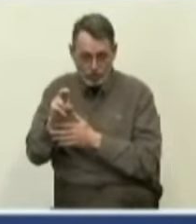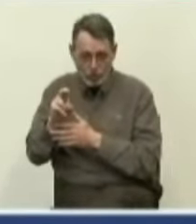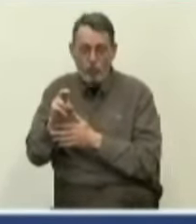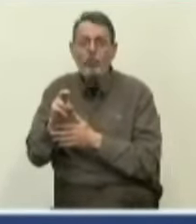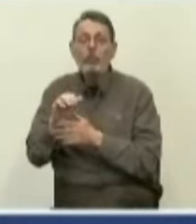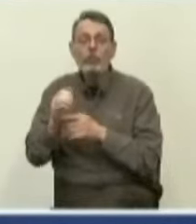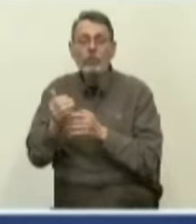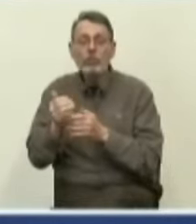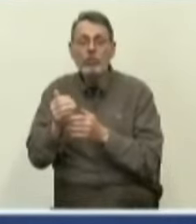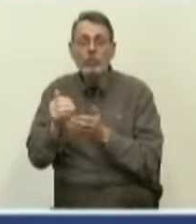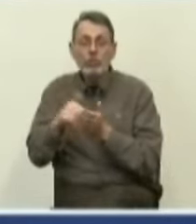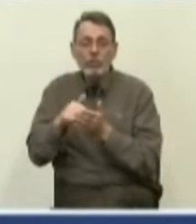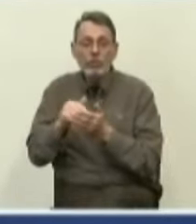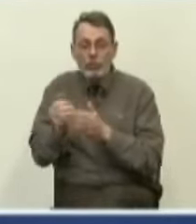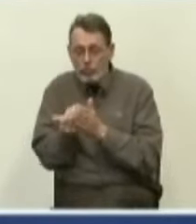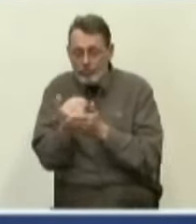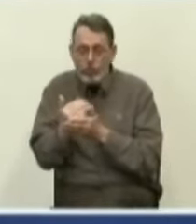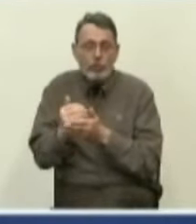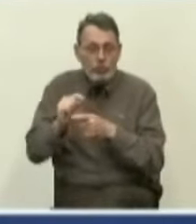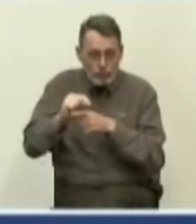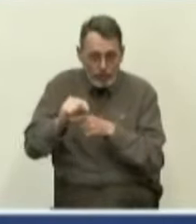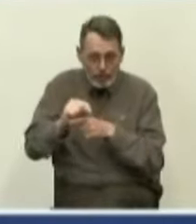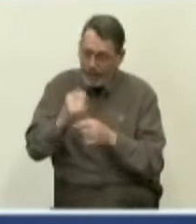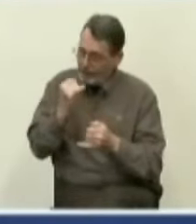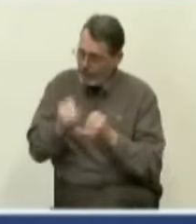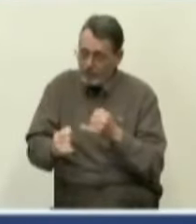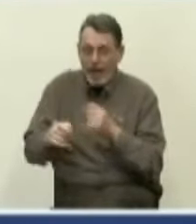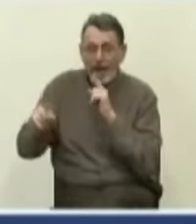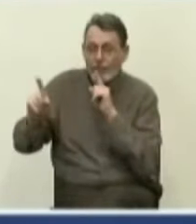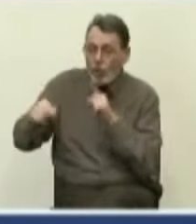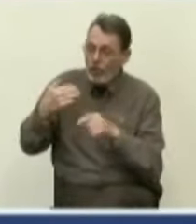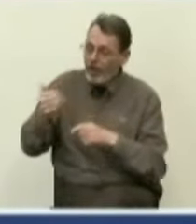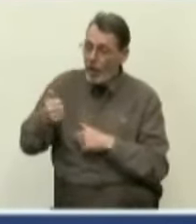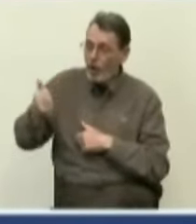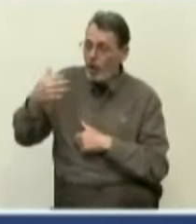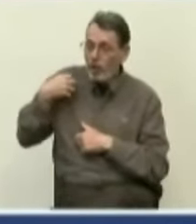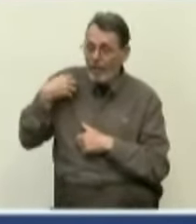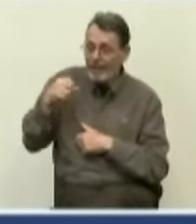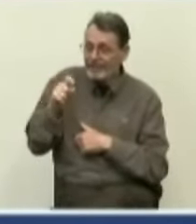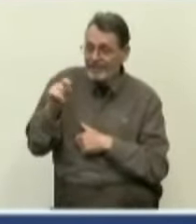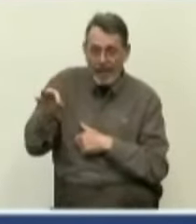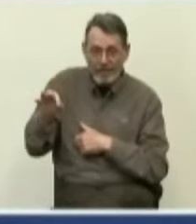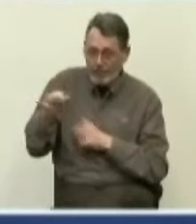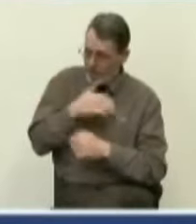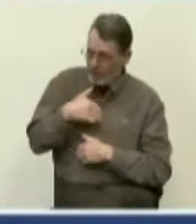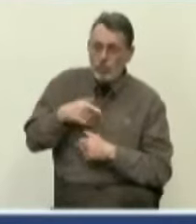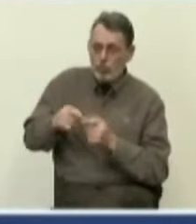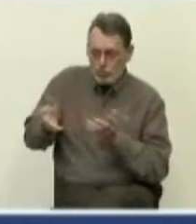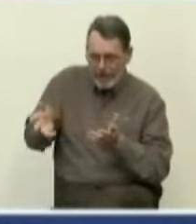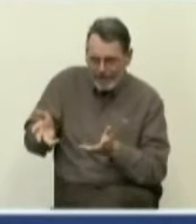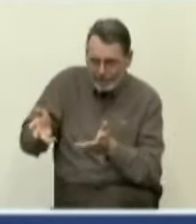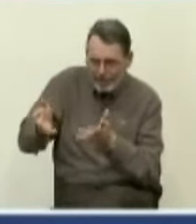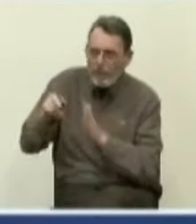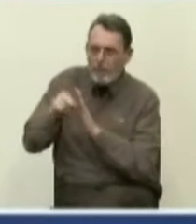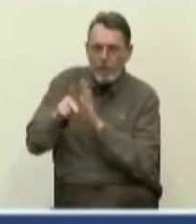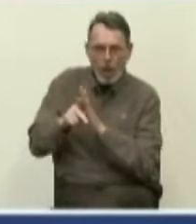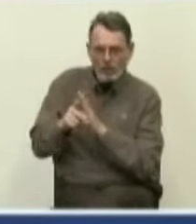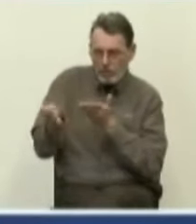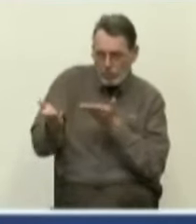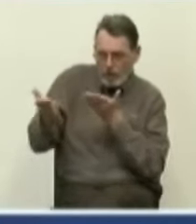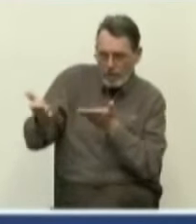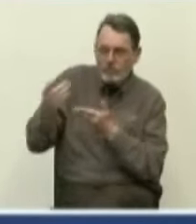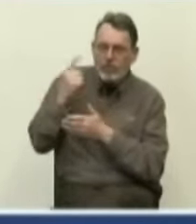And lastly, I've directed our concerned command staff members to expedite policy recommendations for